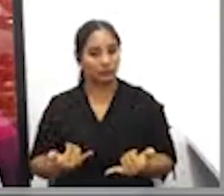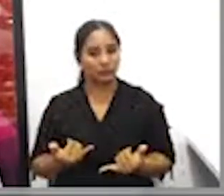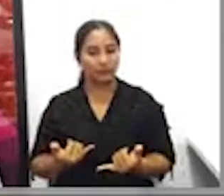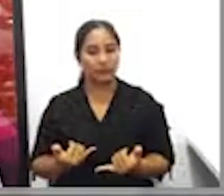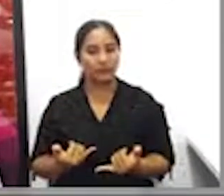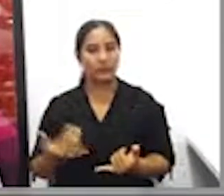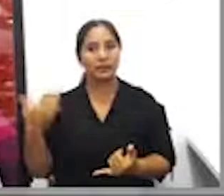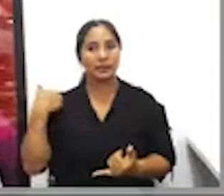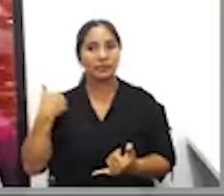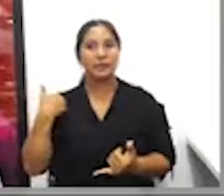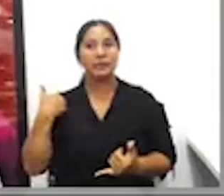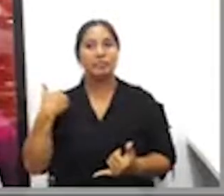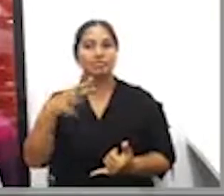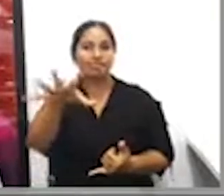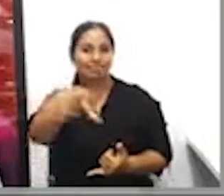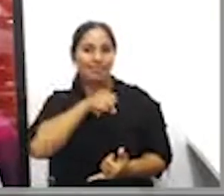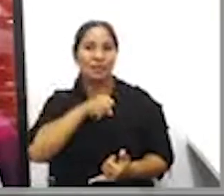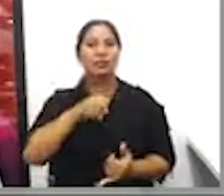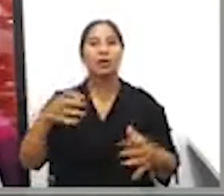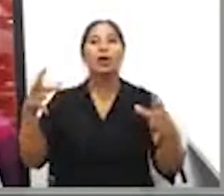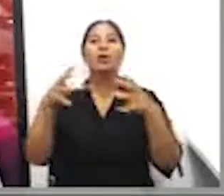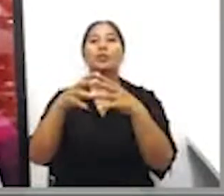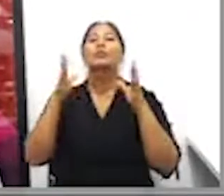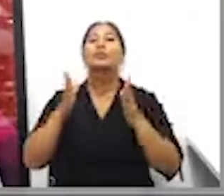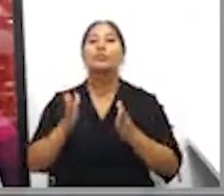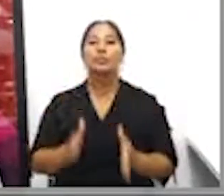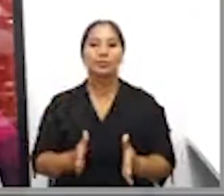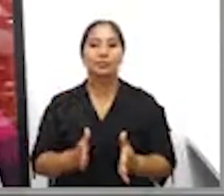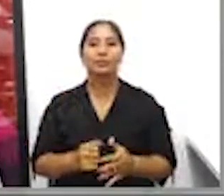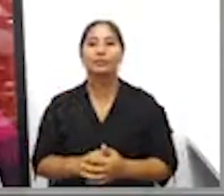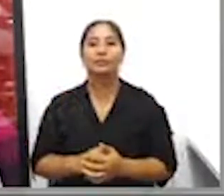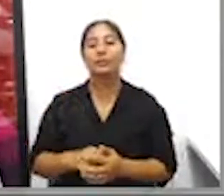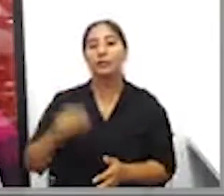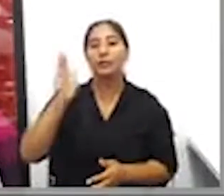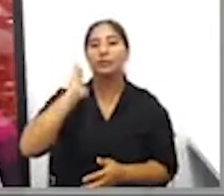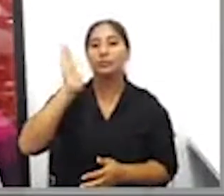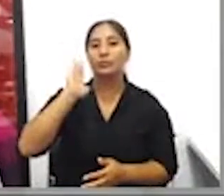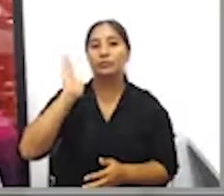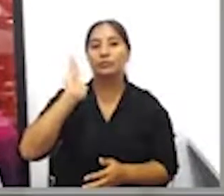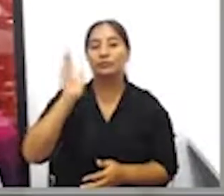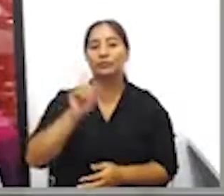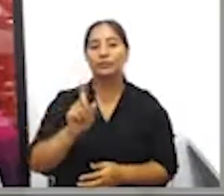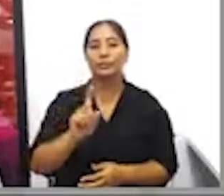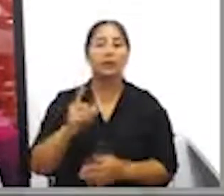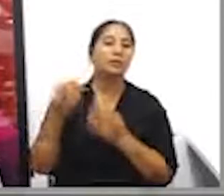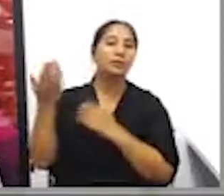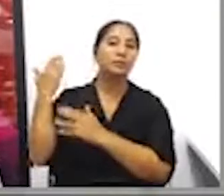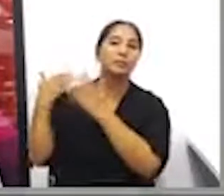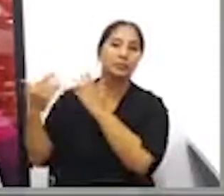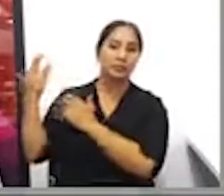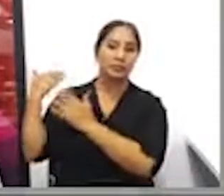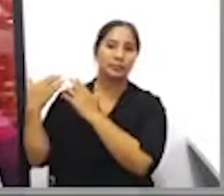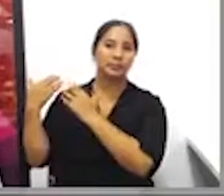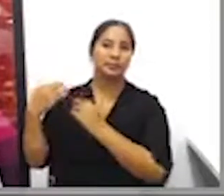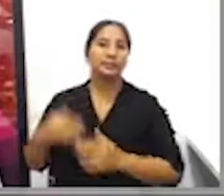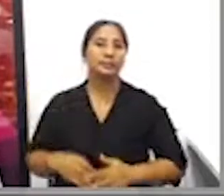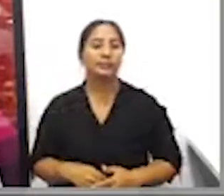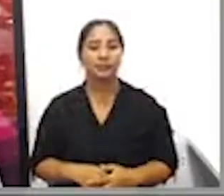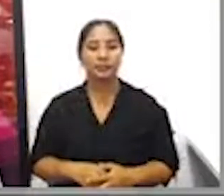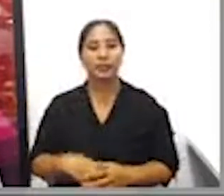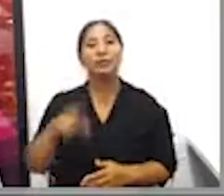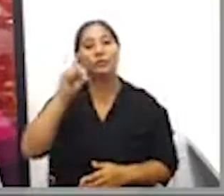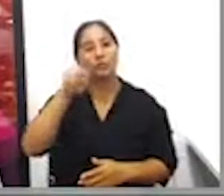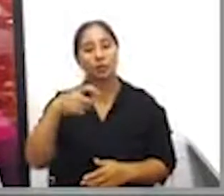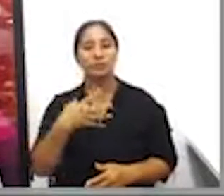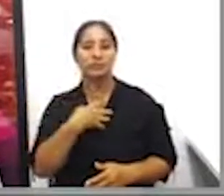who remember that they have sisters and mothers and maybe daughters and want them to succeed too. And so they want